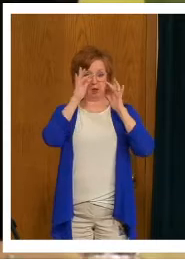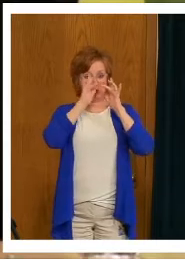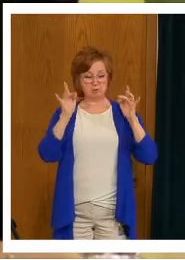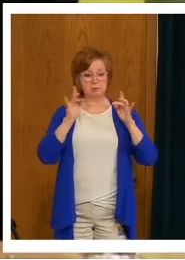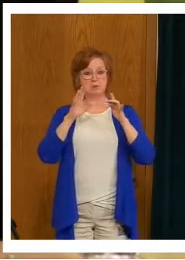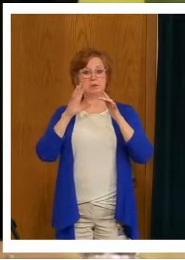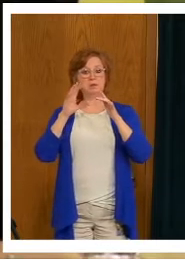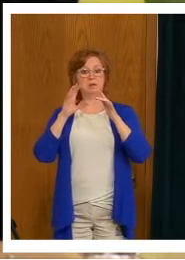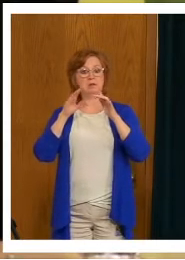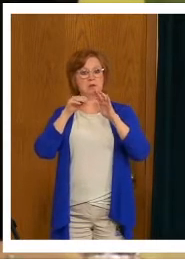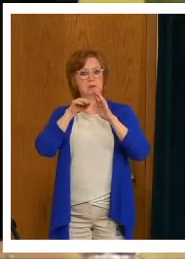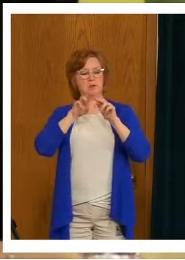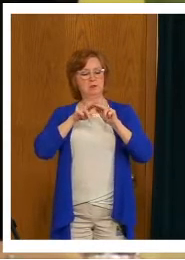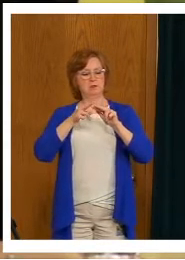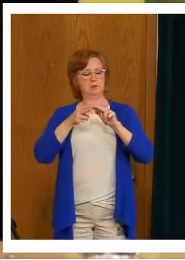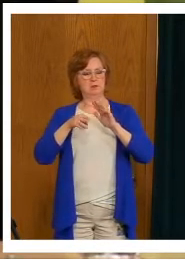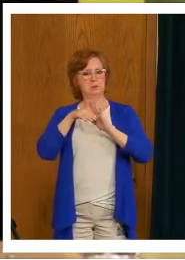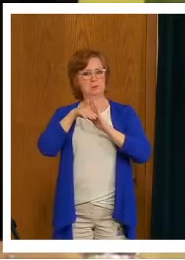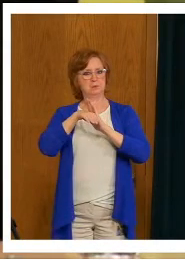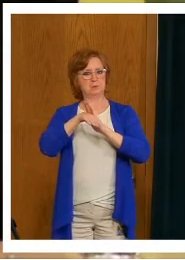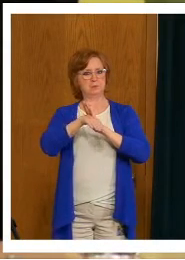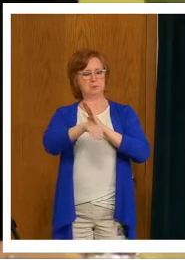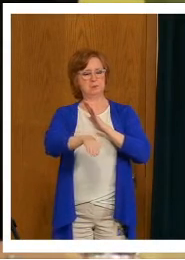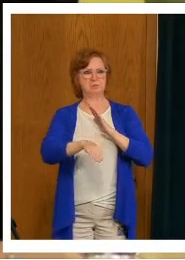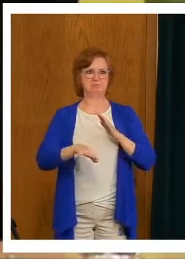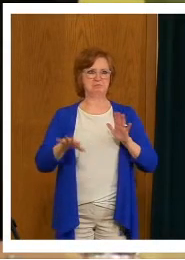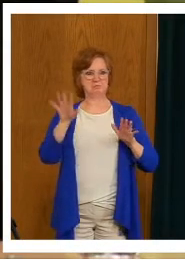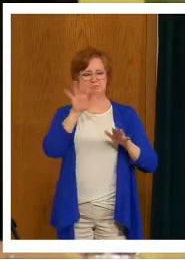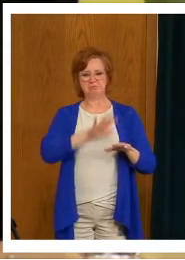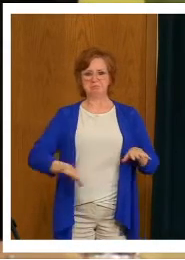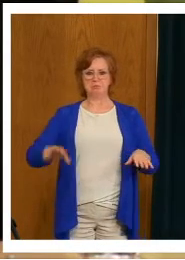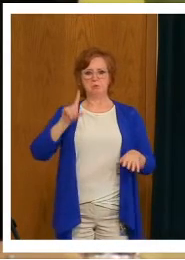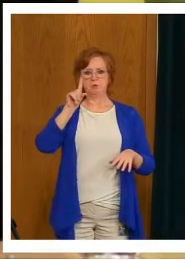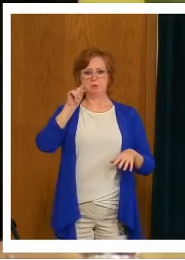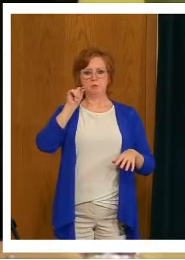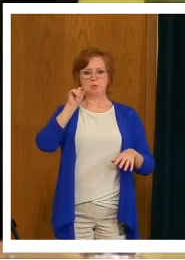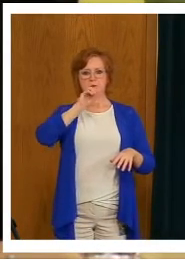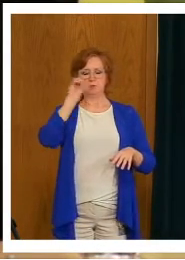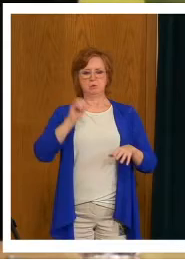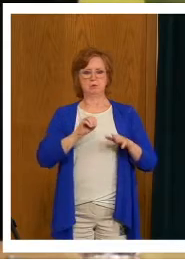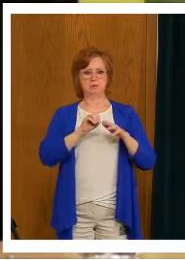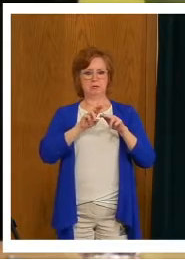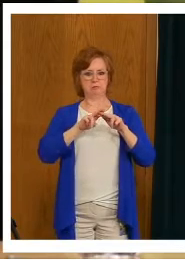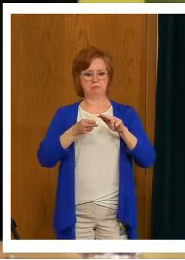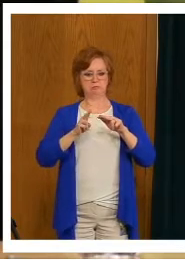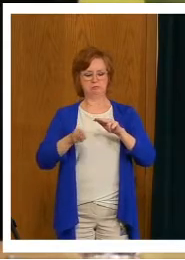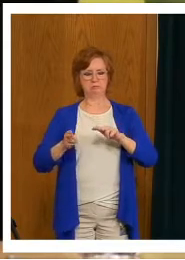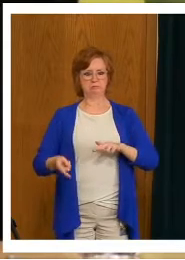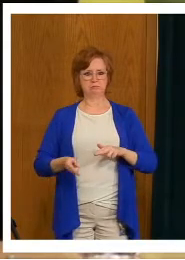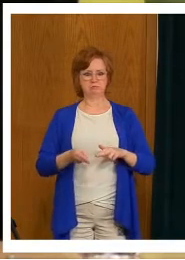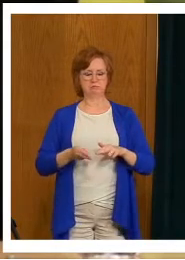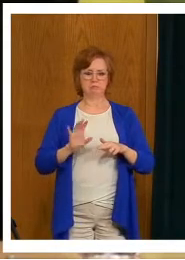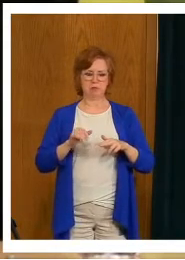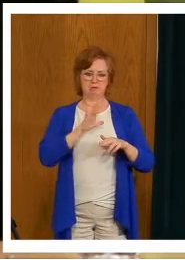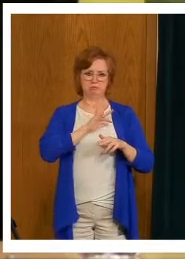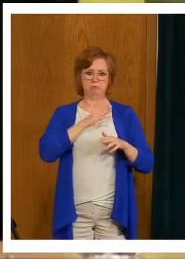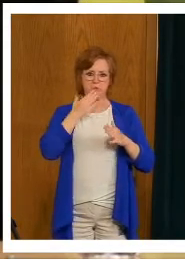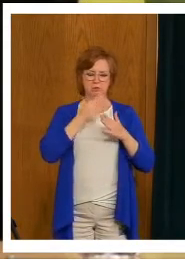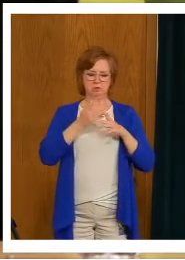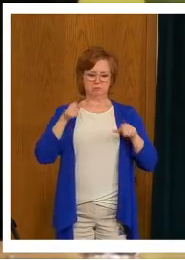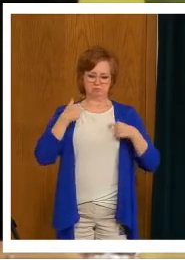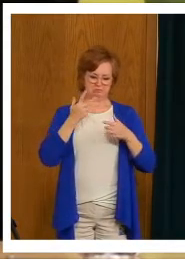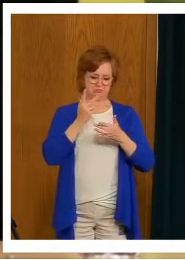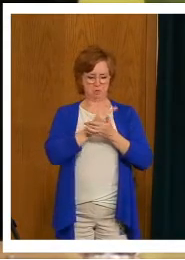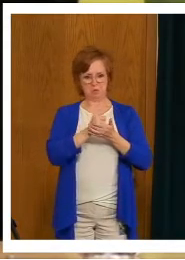I think both are down in excess of 20% over the course of the last 3 to 4 weeks, which is a positive trend, but